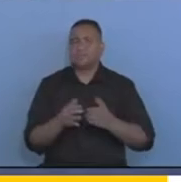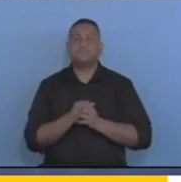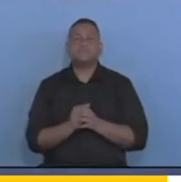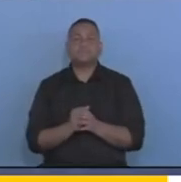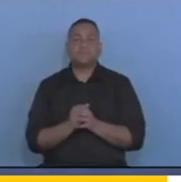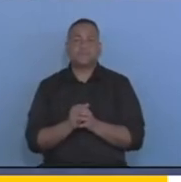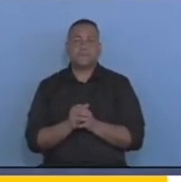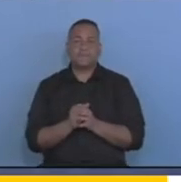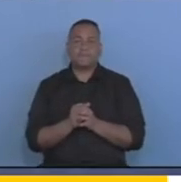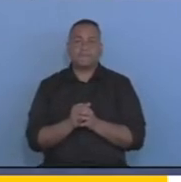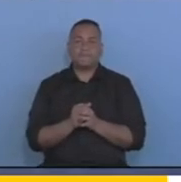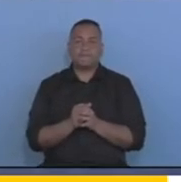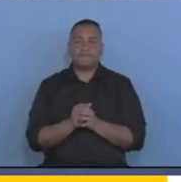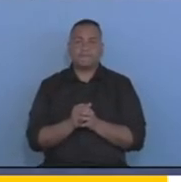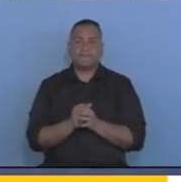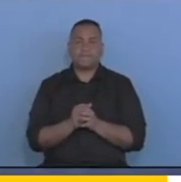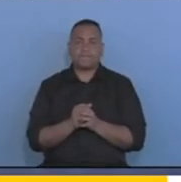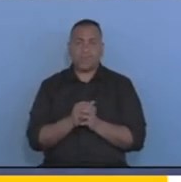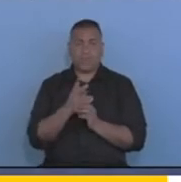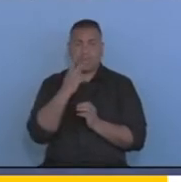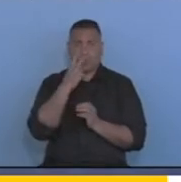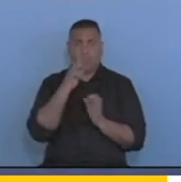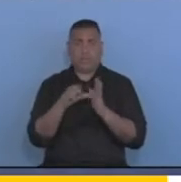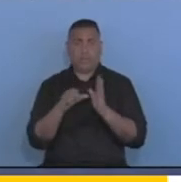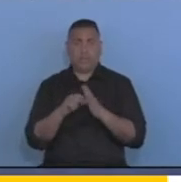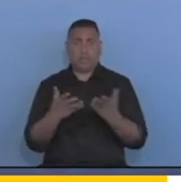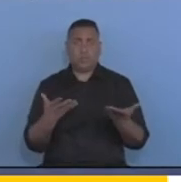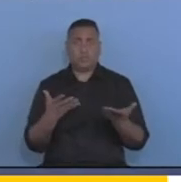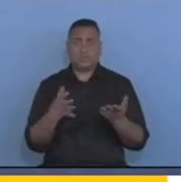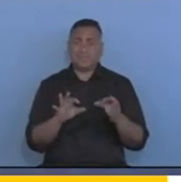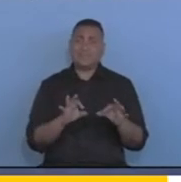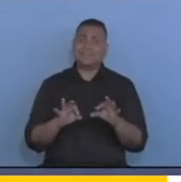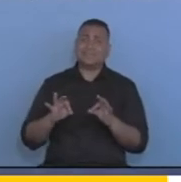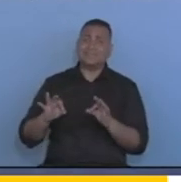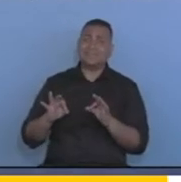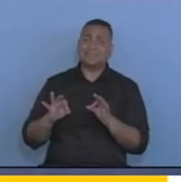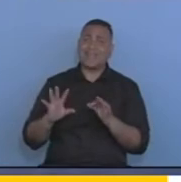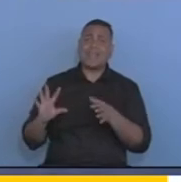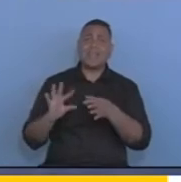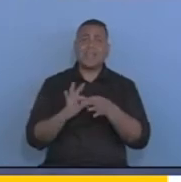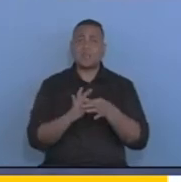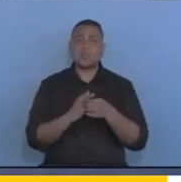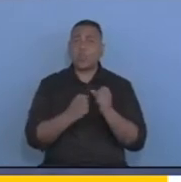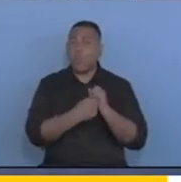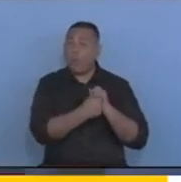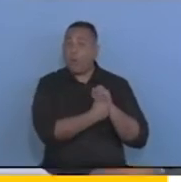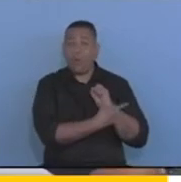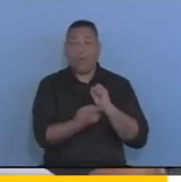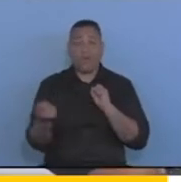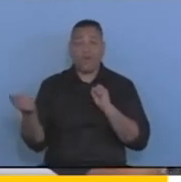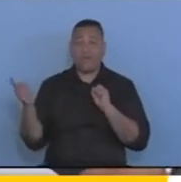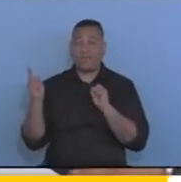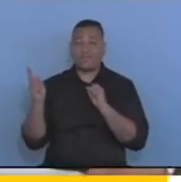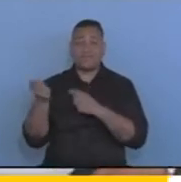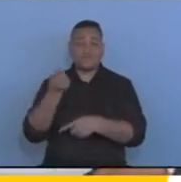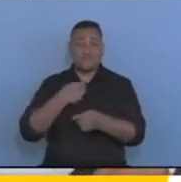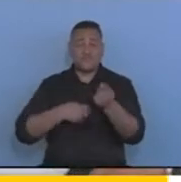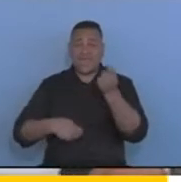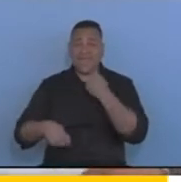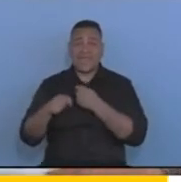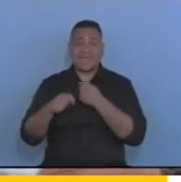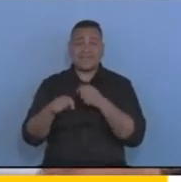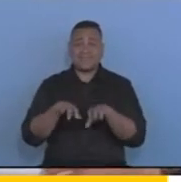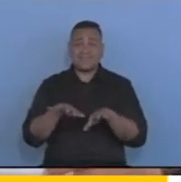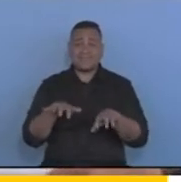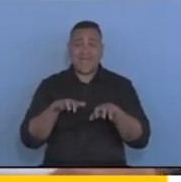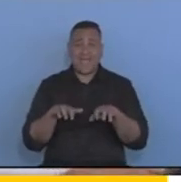seems fundamental. Yes, but it goes with you all, your whole trade. Oh, okay. Because you're going to use tools for